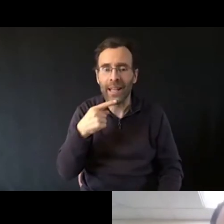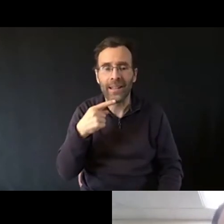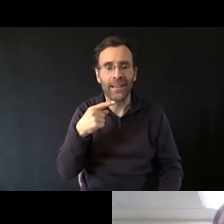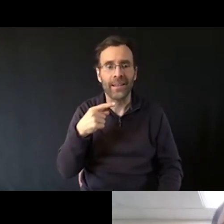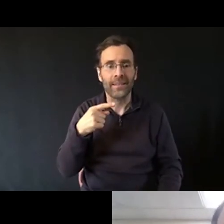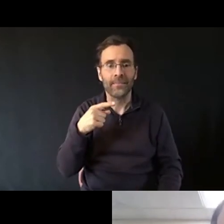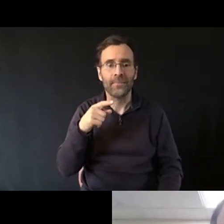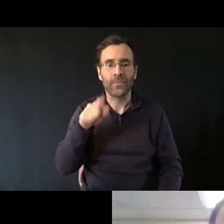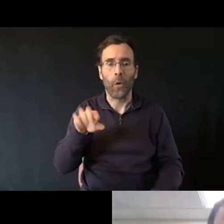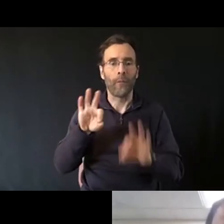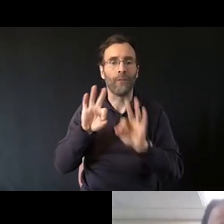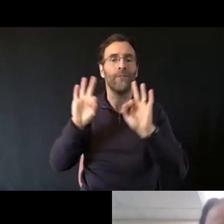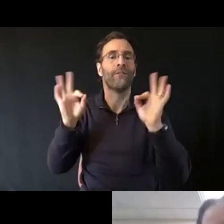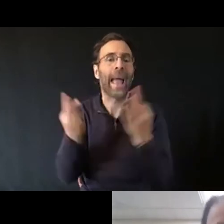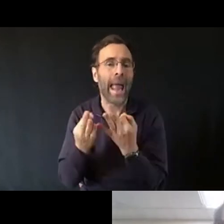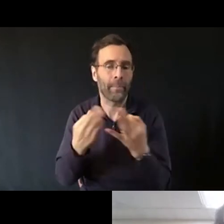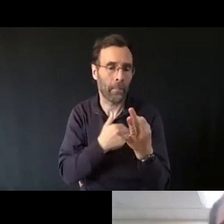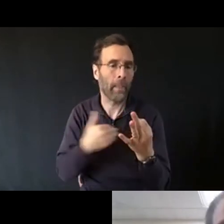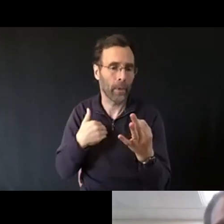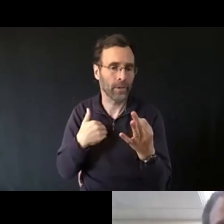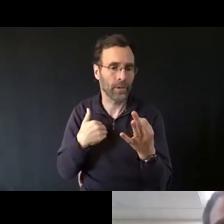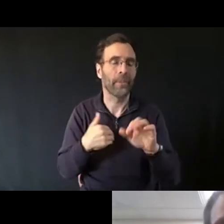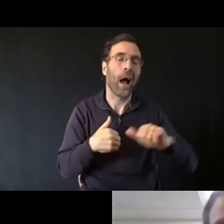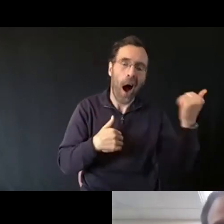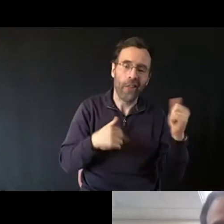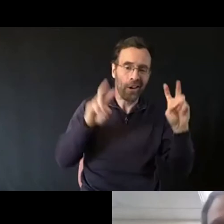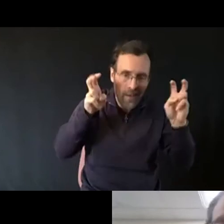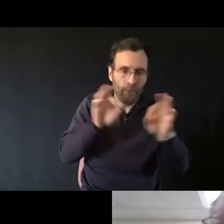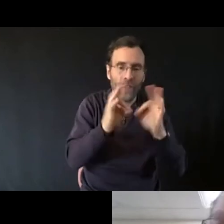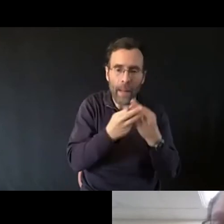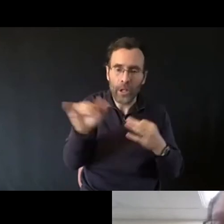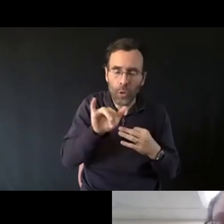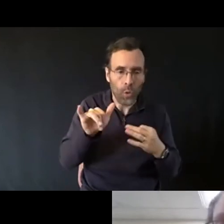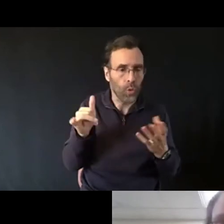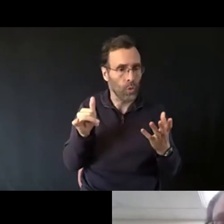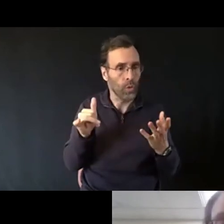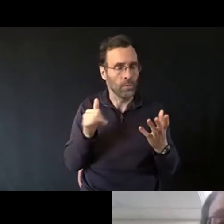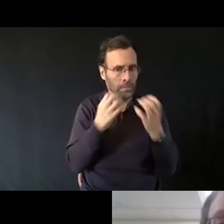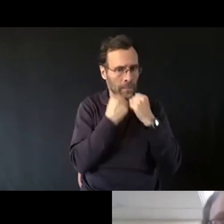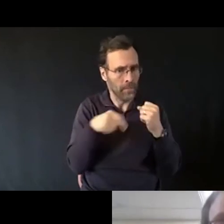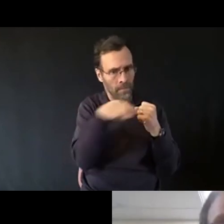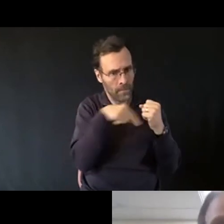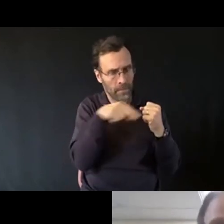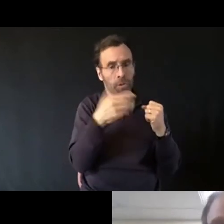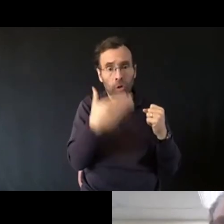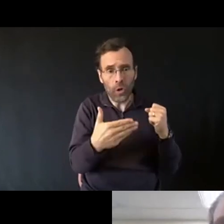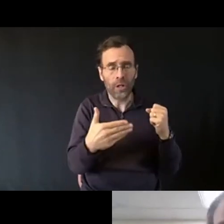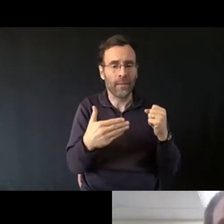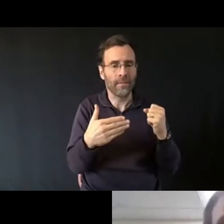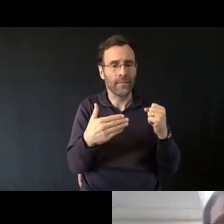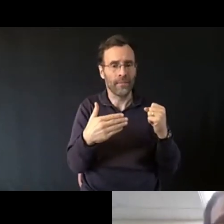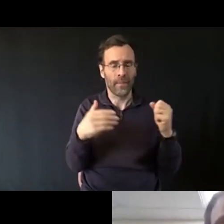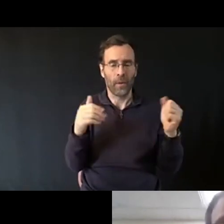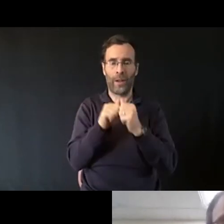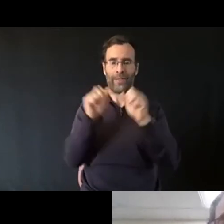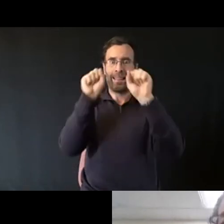particular family members, but yet there's the other family too, you know, which is really, really good. But yet with the